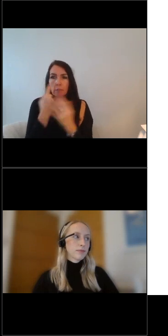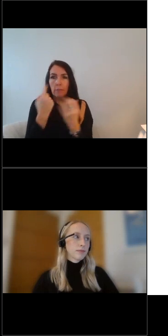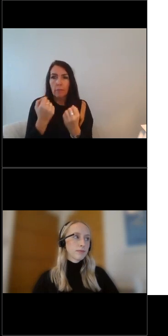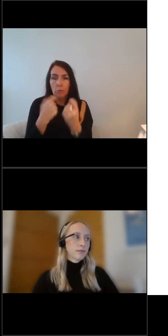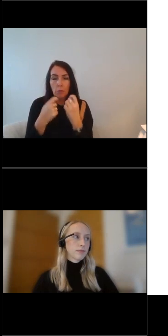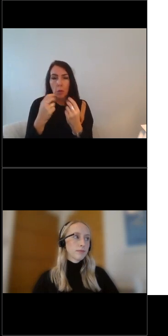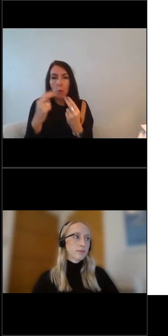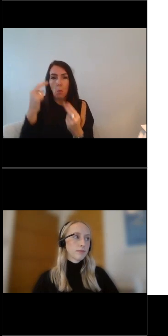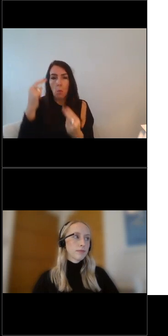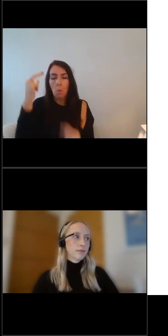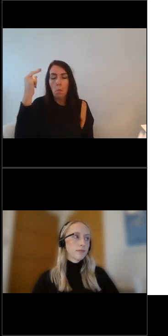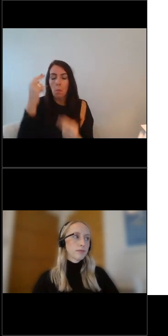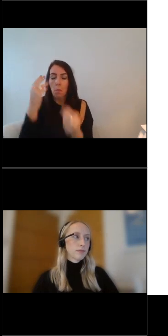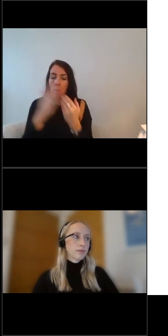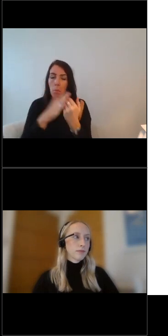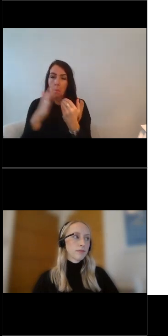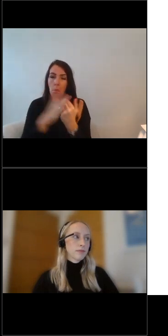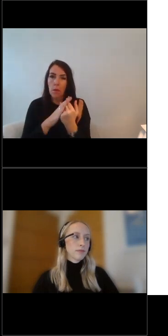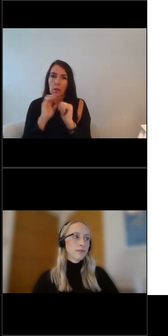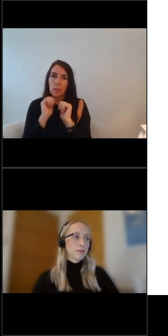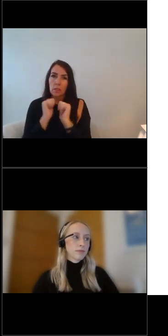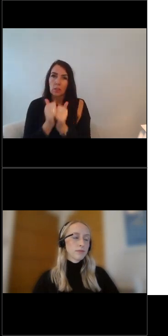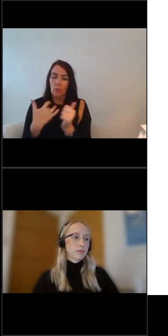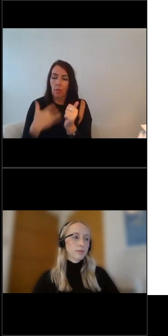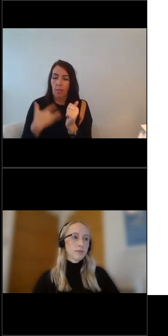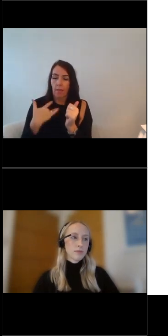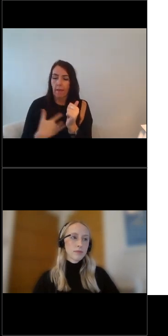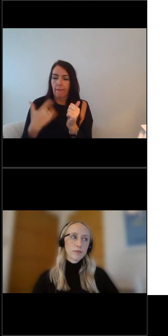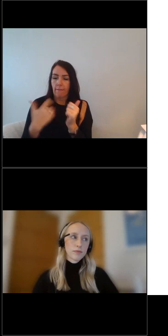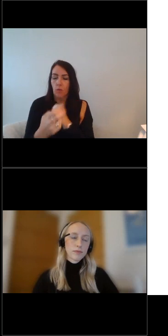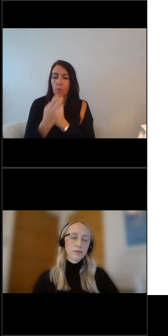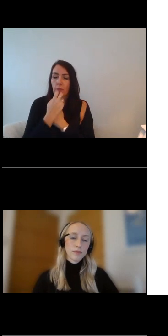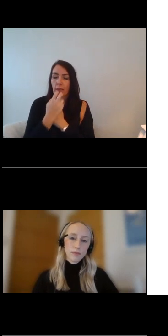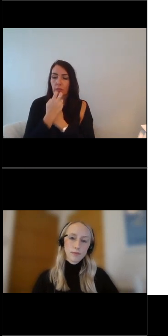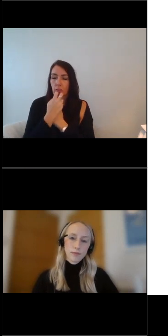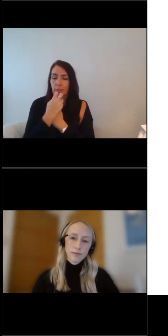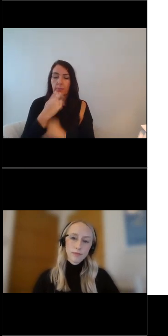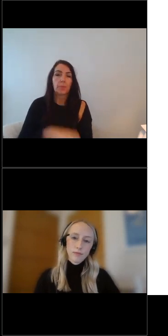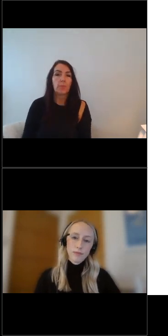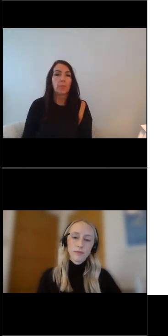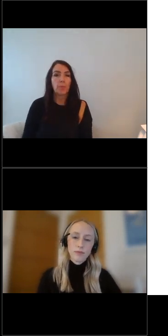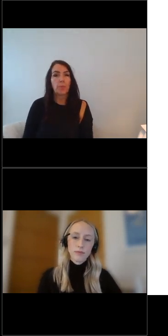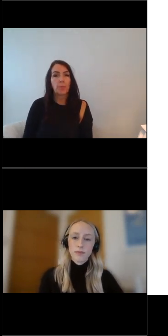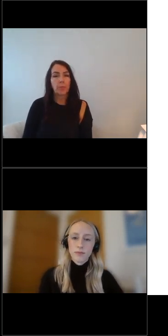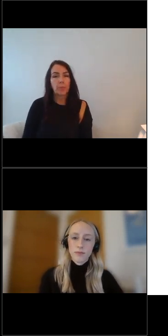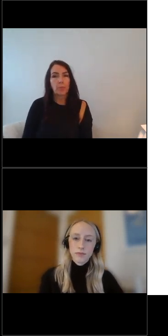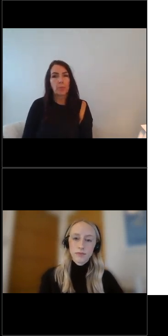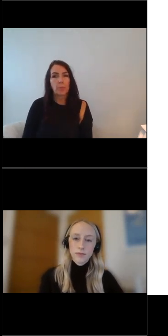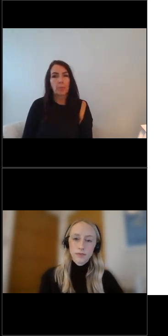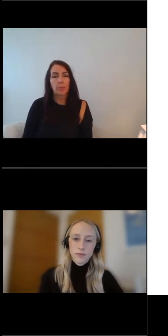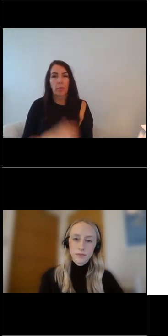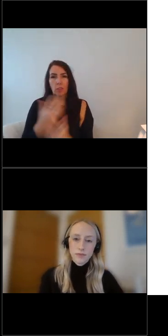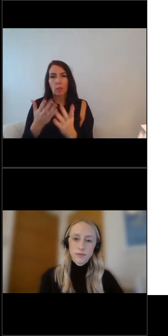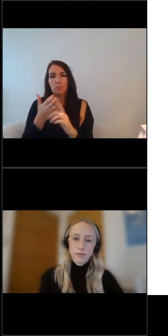that there is potentially a good long life for a battery vehicle, which supports that case,